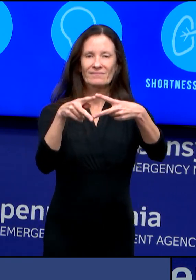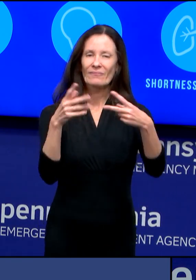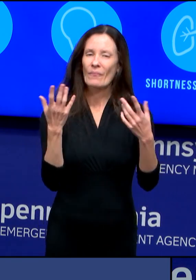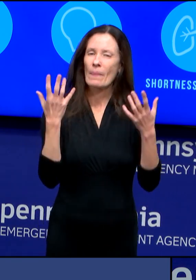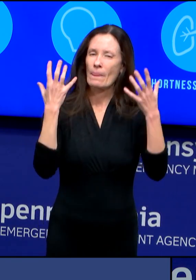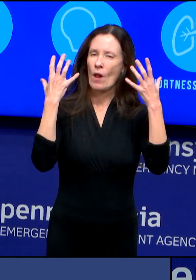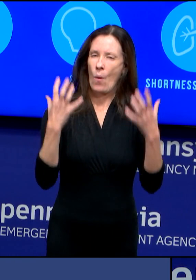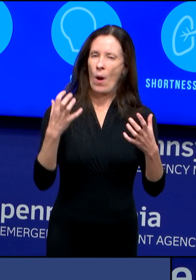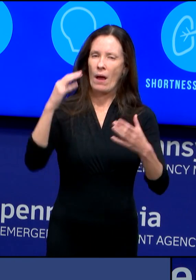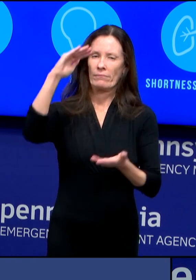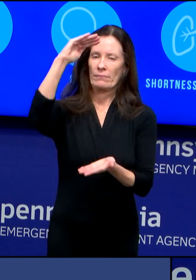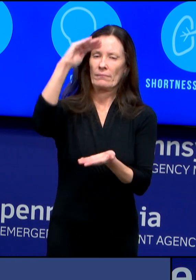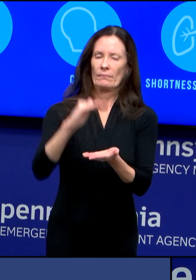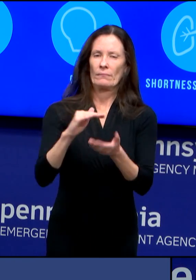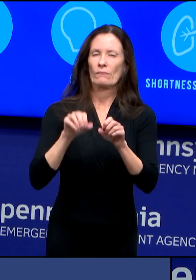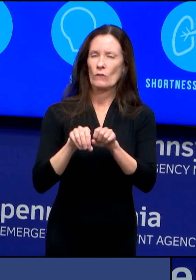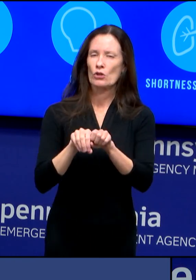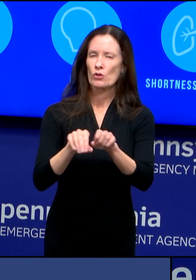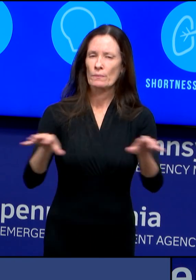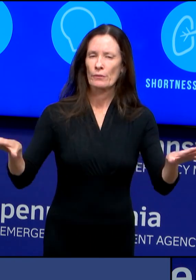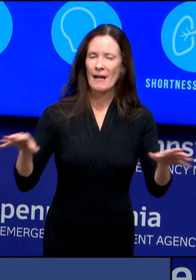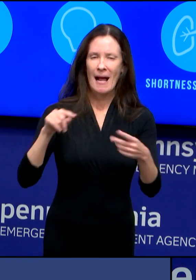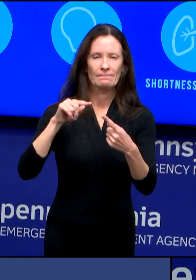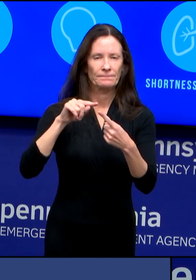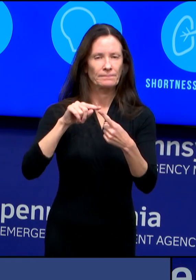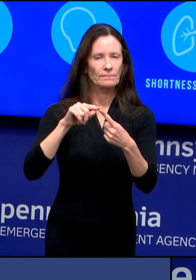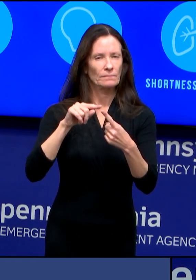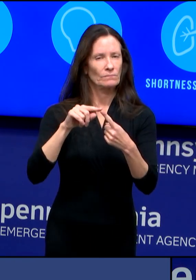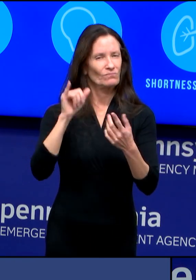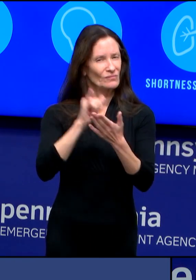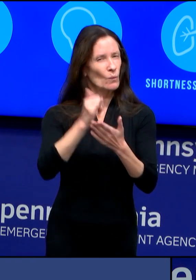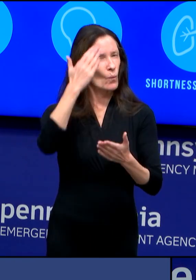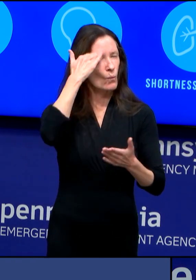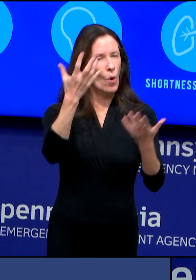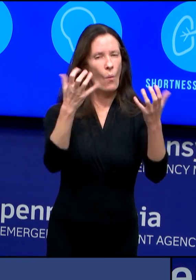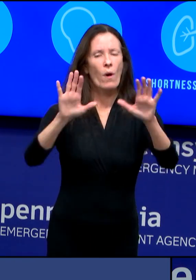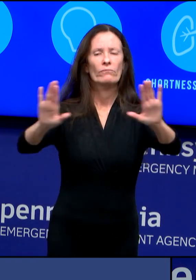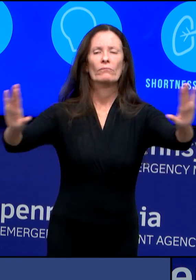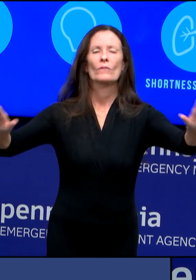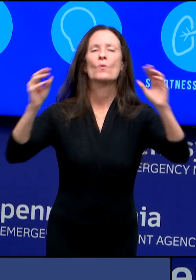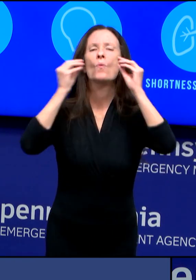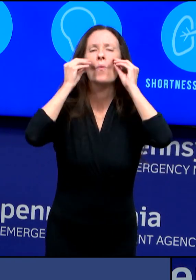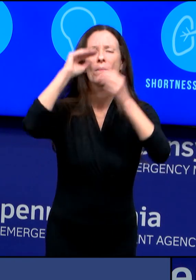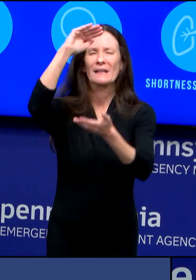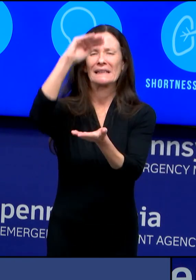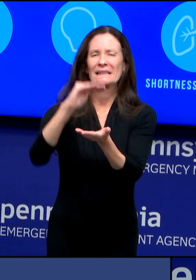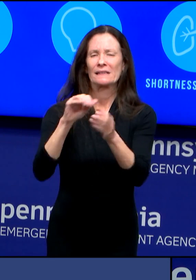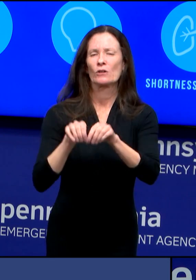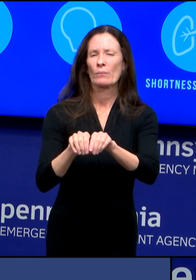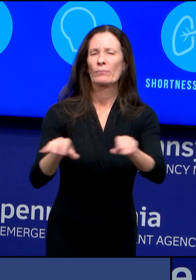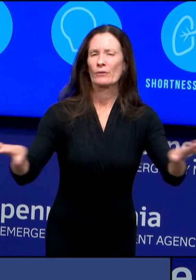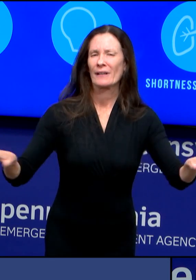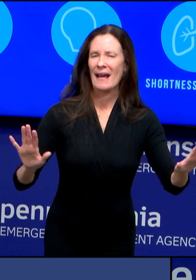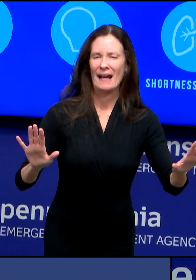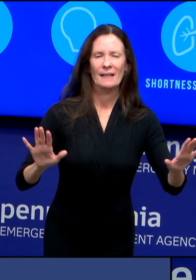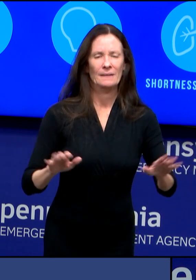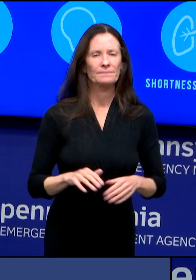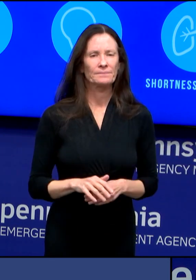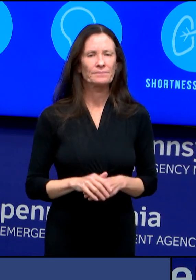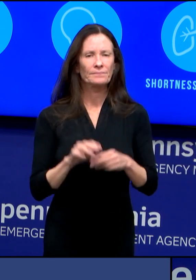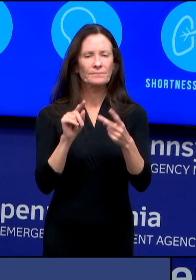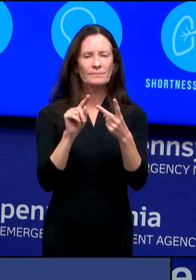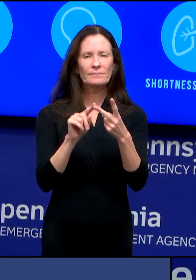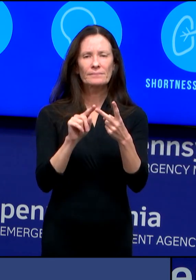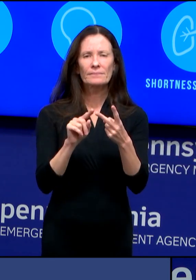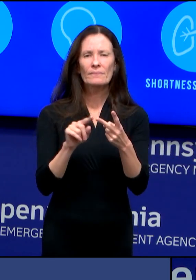is laboratory testing and trying to make sure that patients with symptoms get tested either through our laboratory, hospital